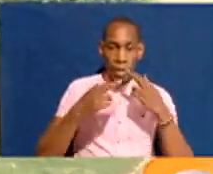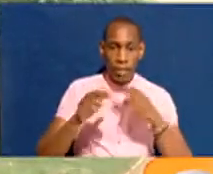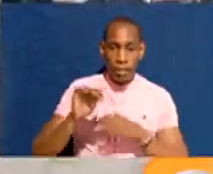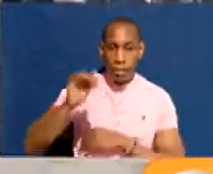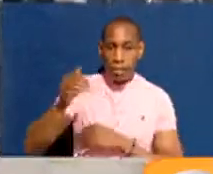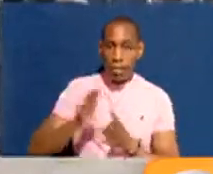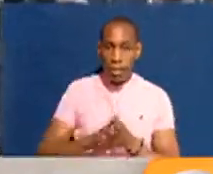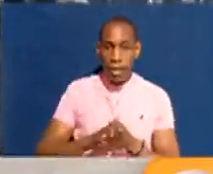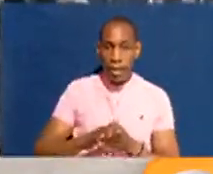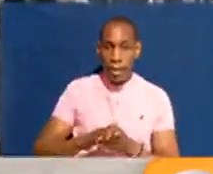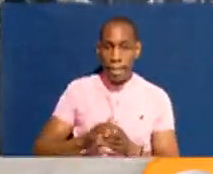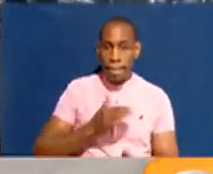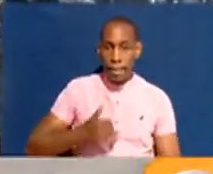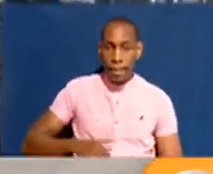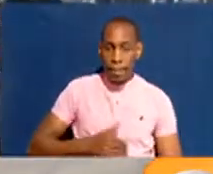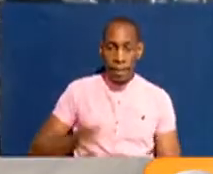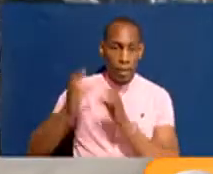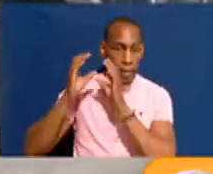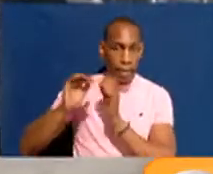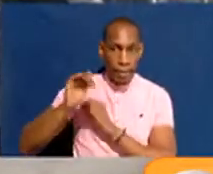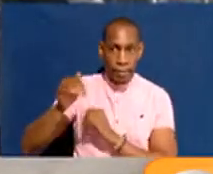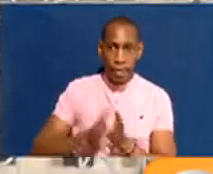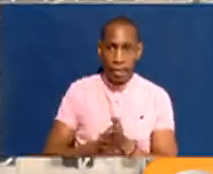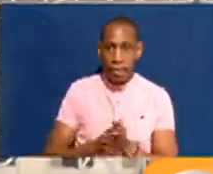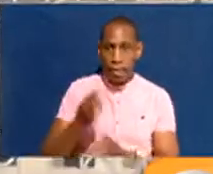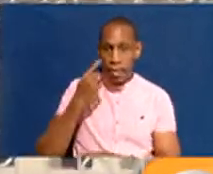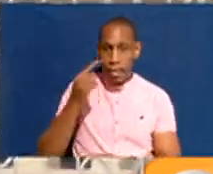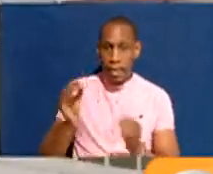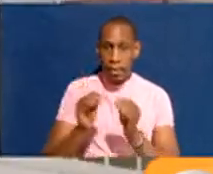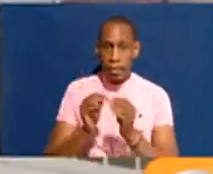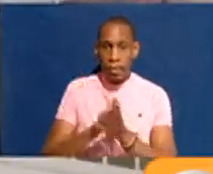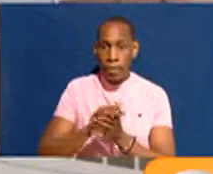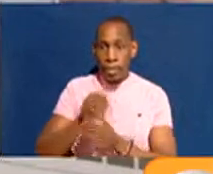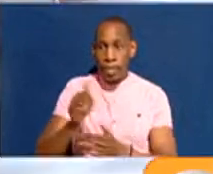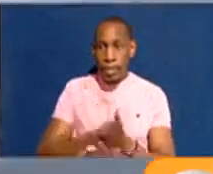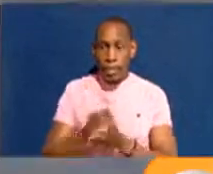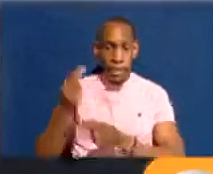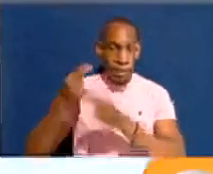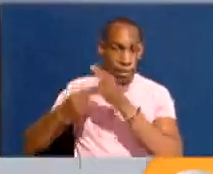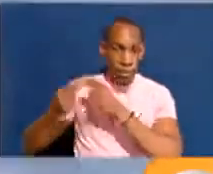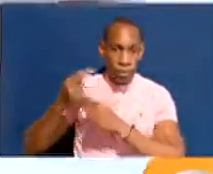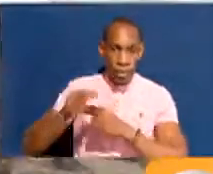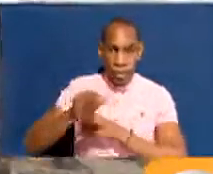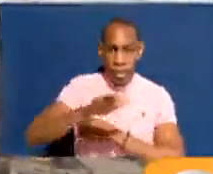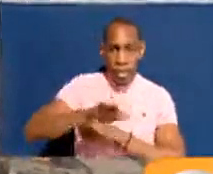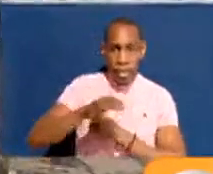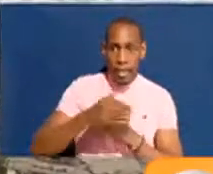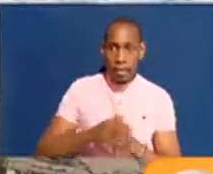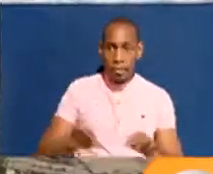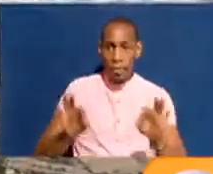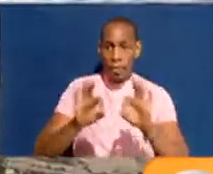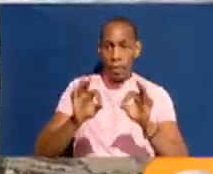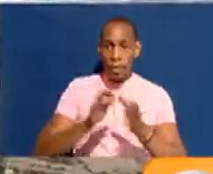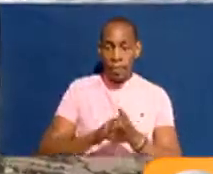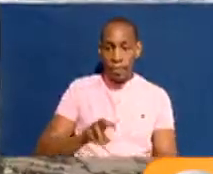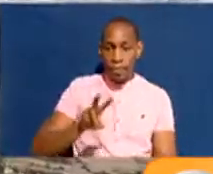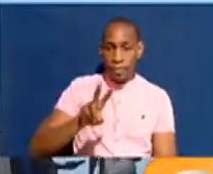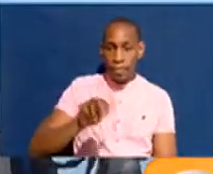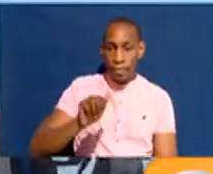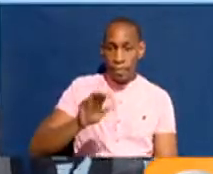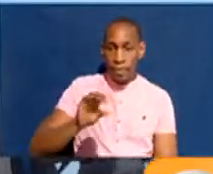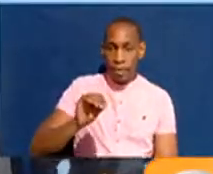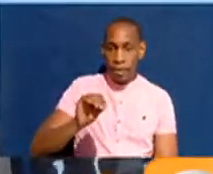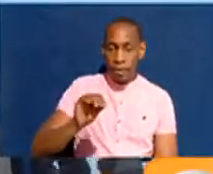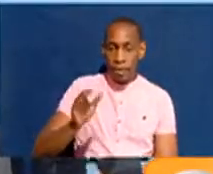of Malindi in Kilifi County. Here we find another historic structure, the iconic Vasco da Gama